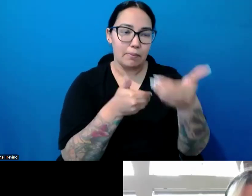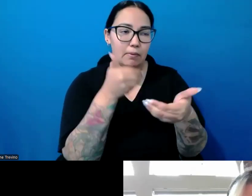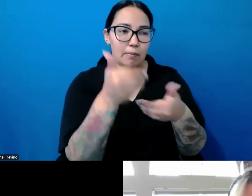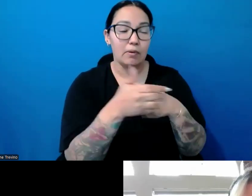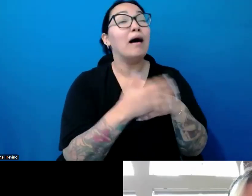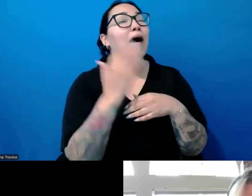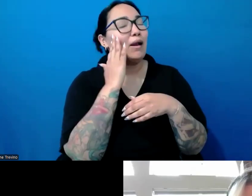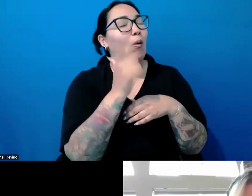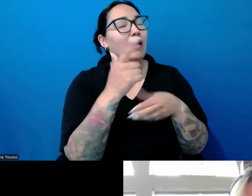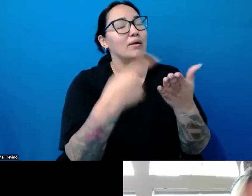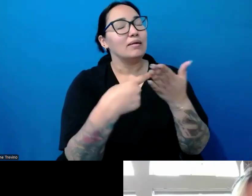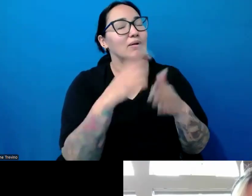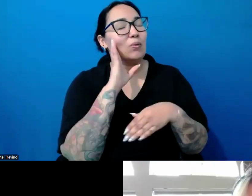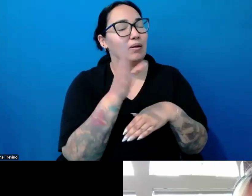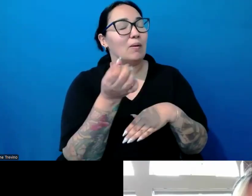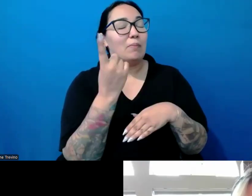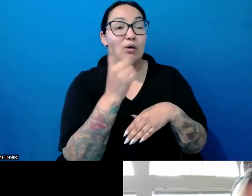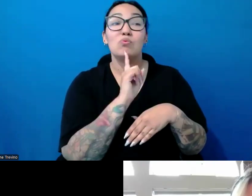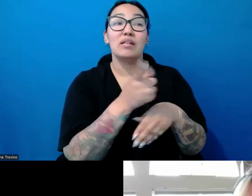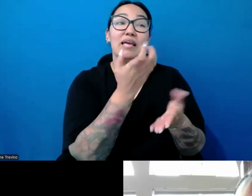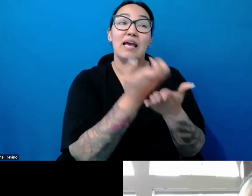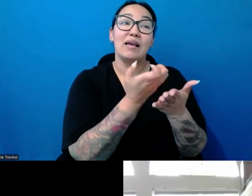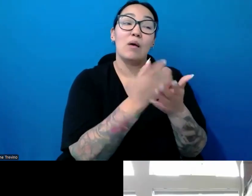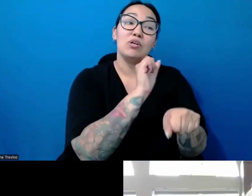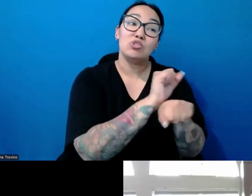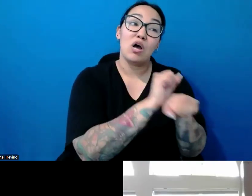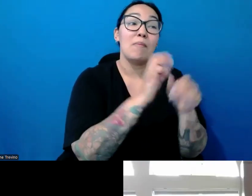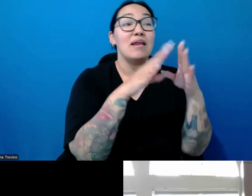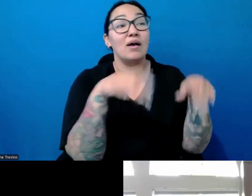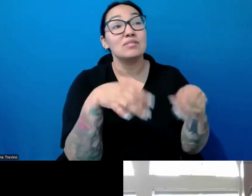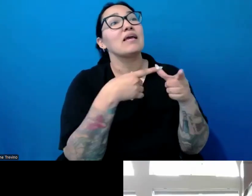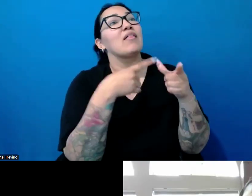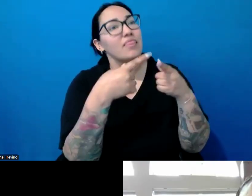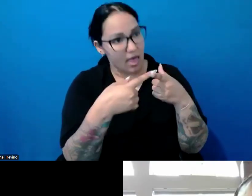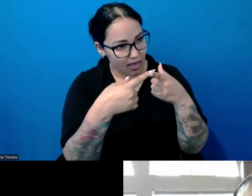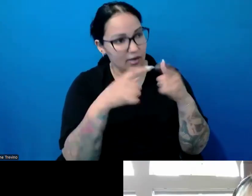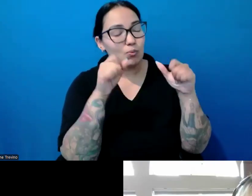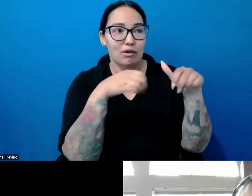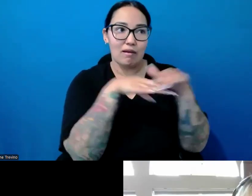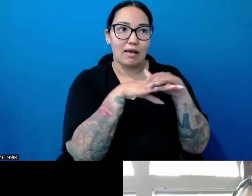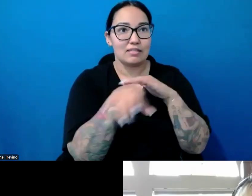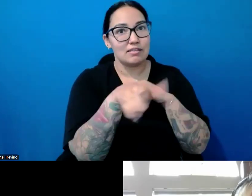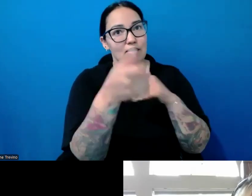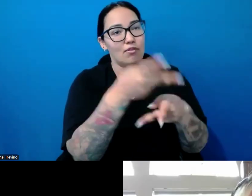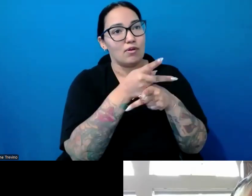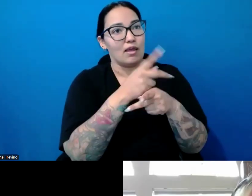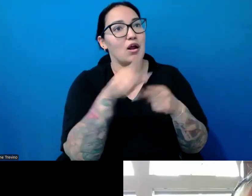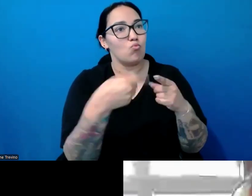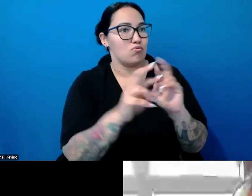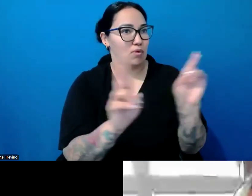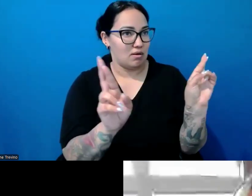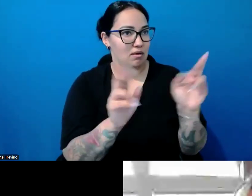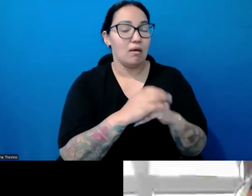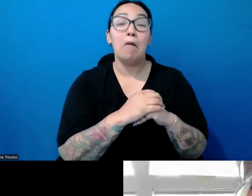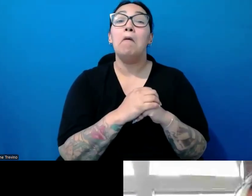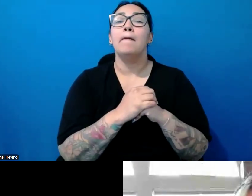our focus was really the economic, job, and housing. And then we could access all the other care when she was ready.